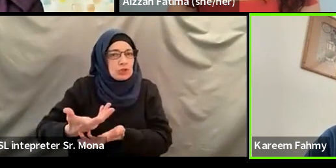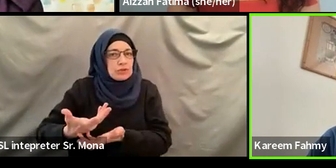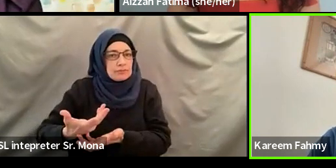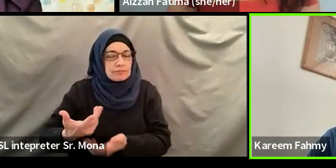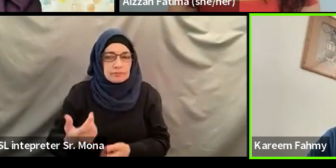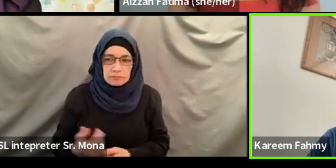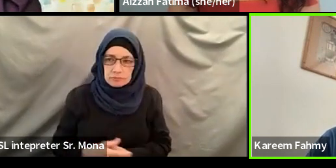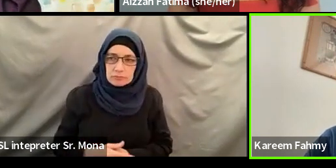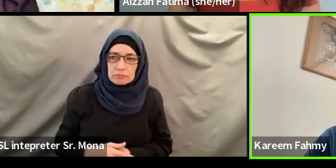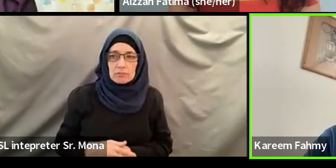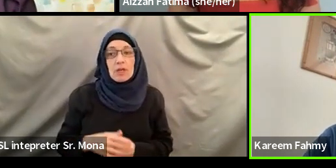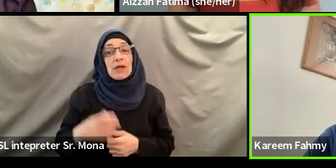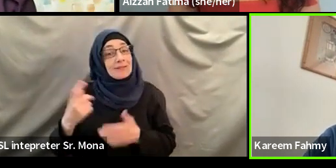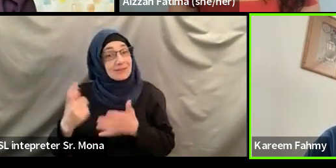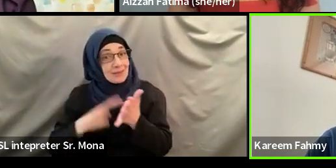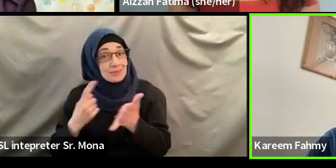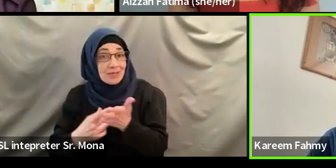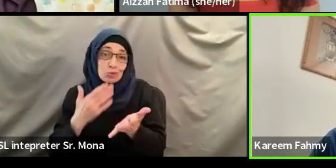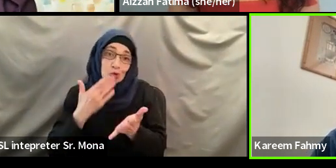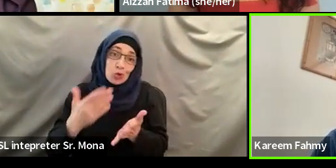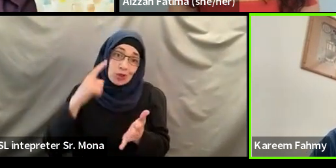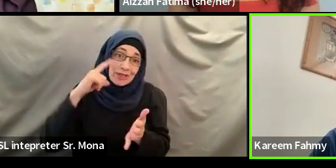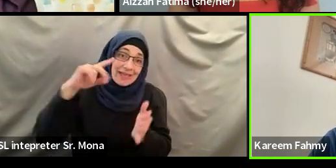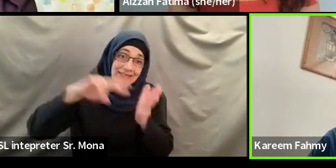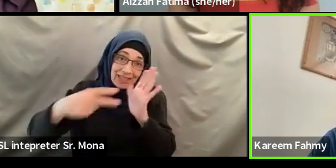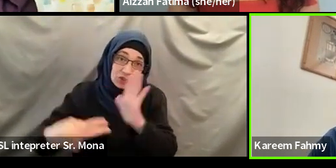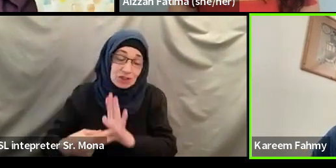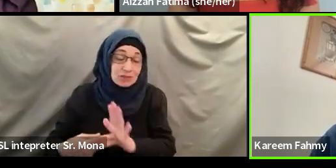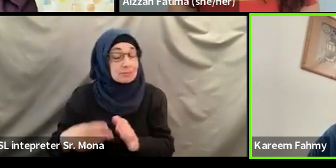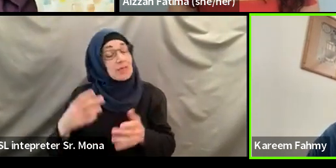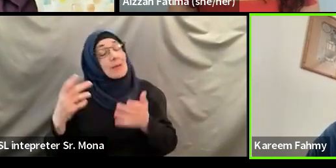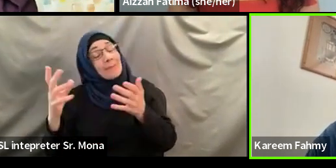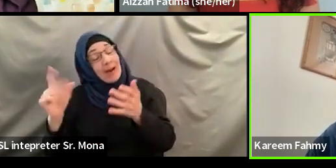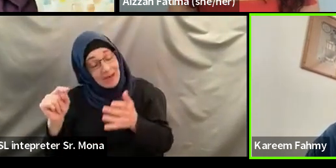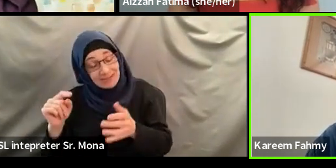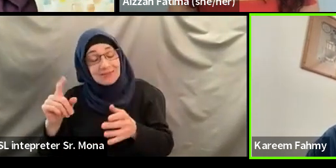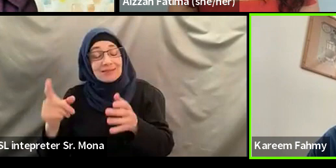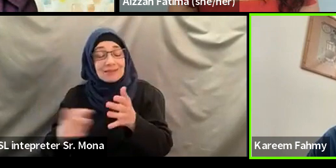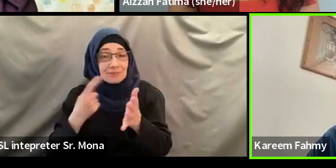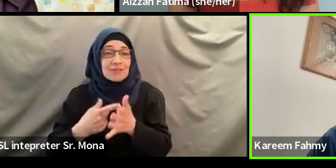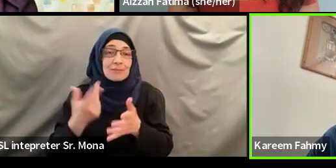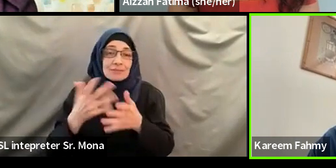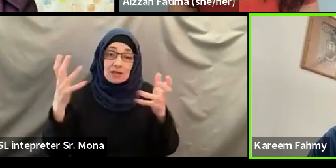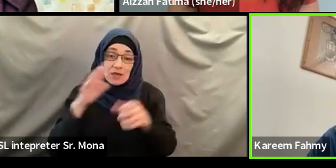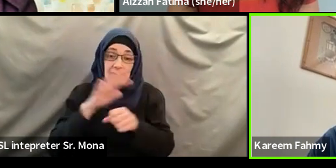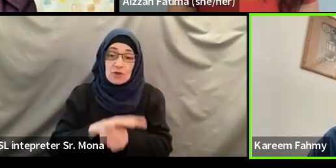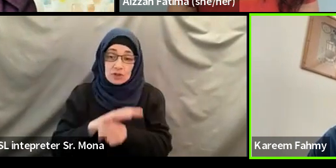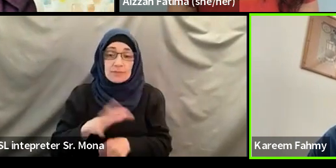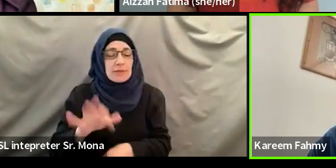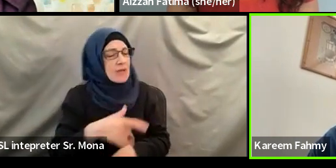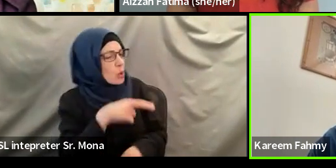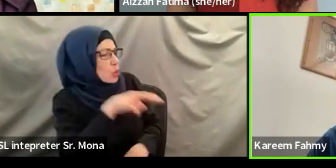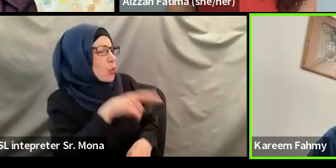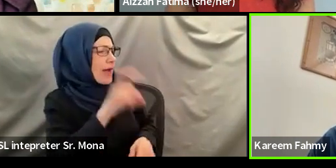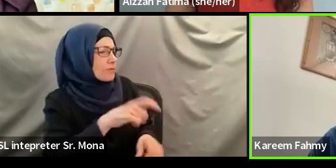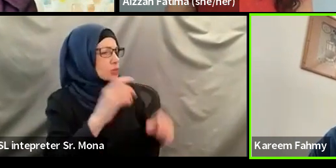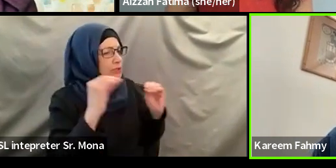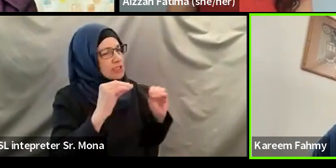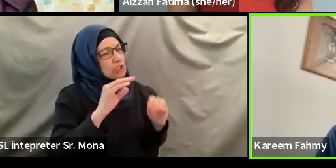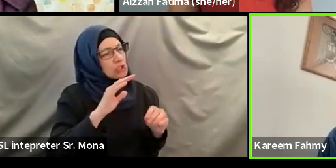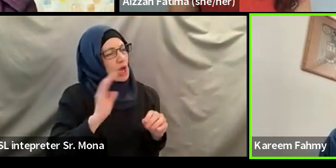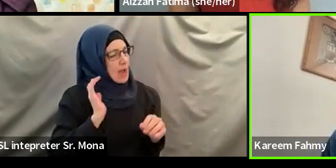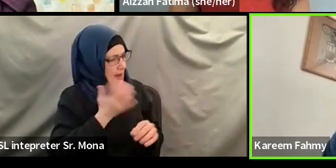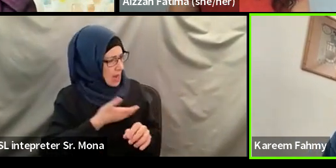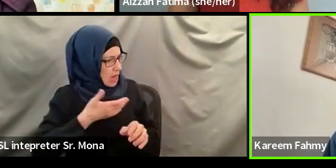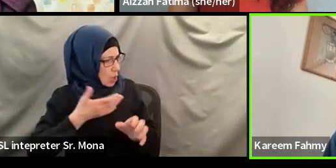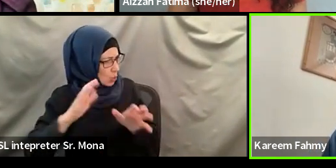sometimes well-intentioned and sometimes, frankly, frustrating pressure is placed on, like, well, you have to teach our audience about your community through this. And